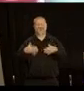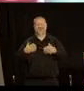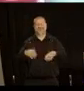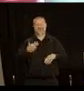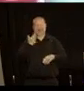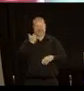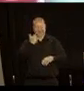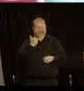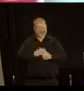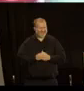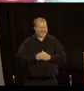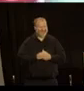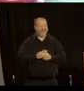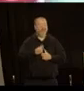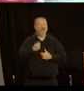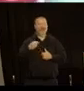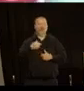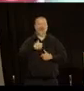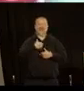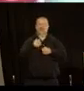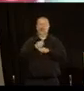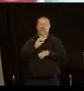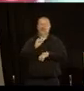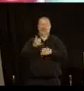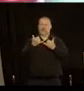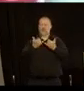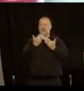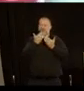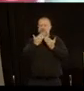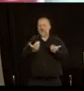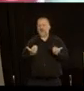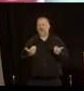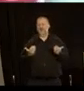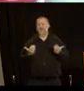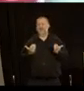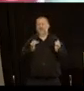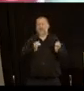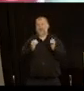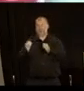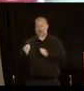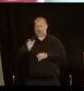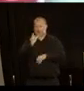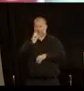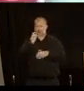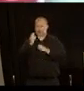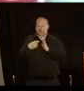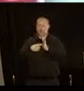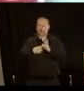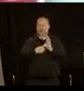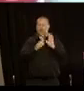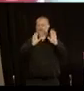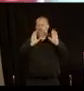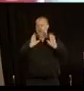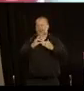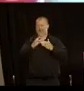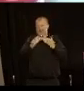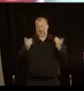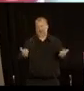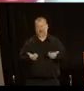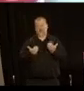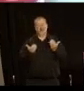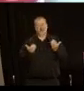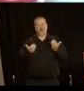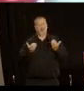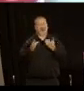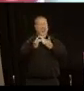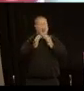that nice we did that? And to thank individuals who have shown exceptional leadership.